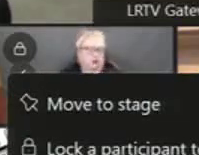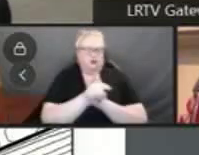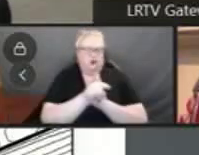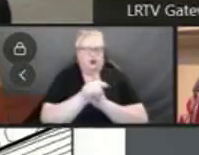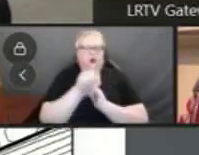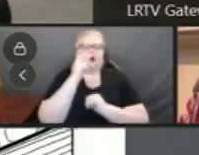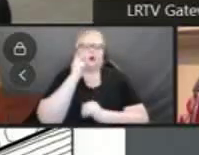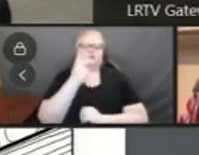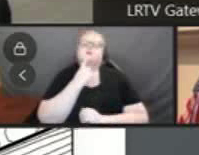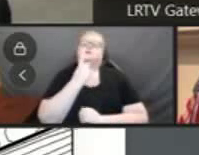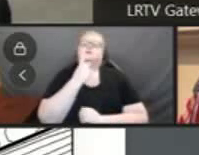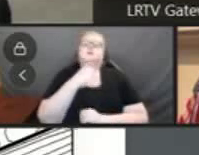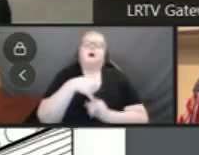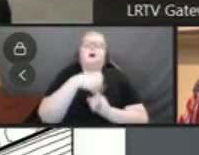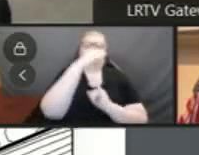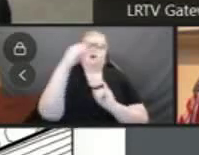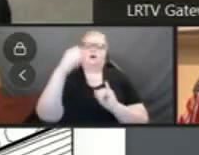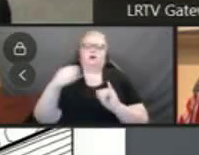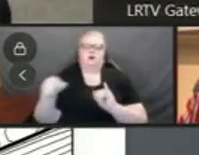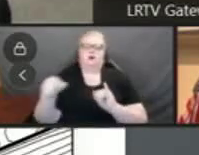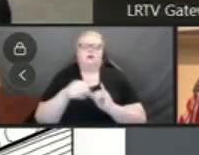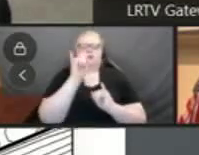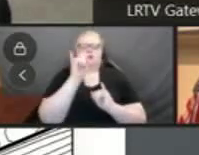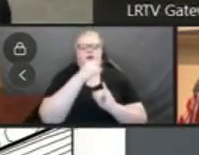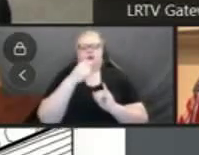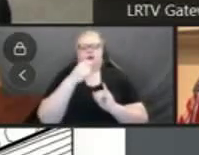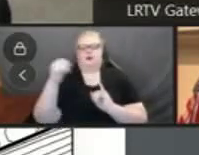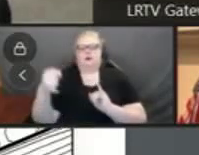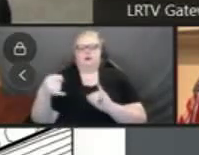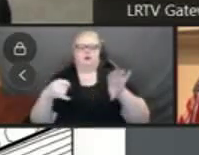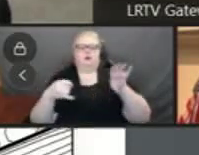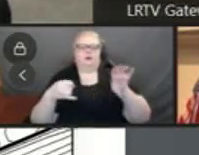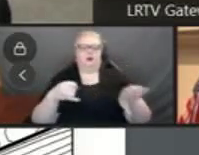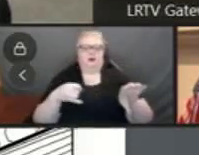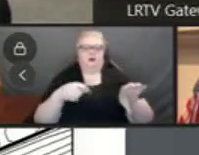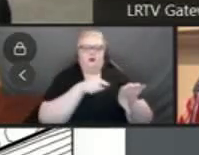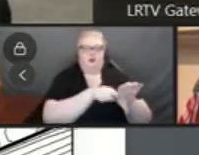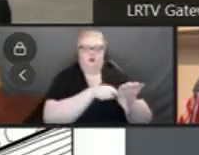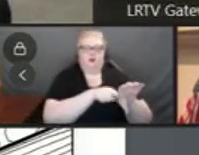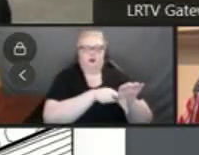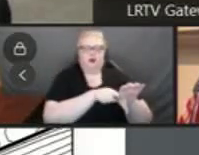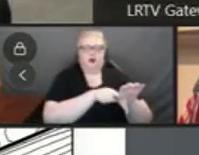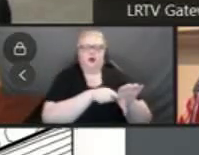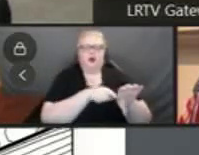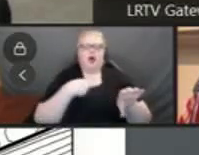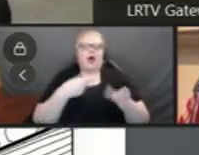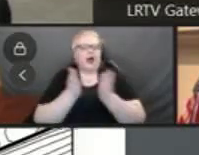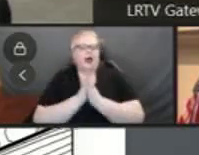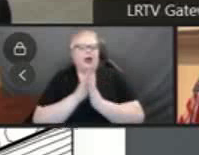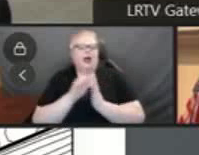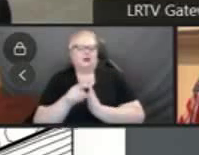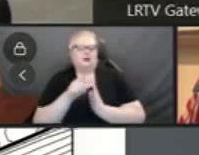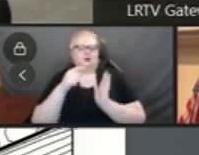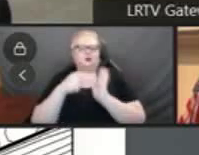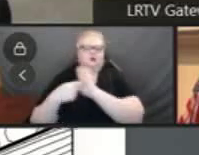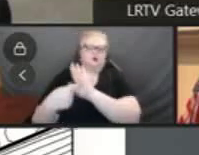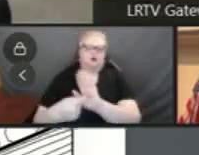Jamie, I had asked that this picture tonight show the portion of this that was going to be the